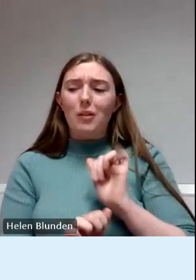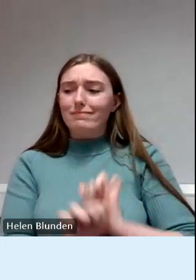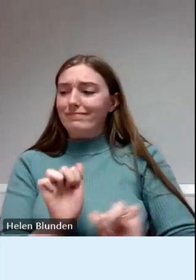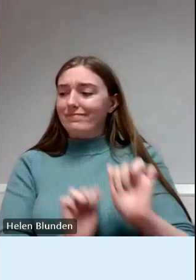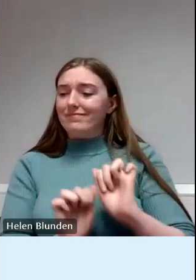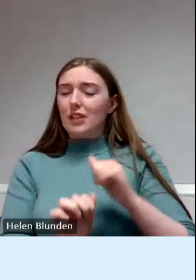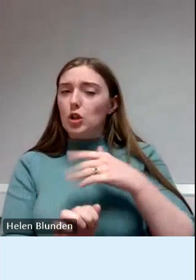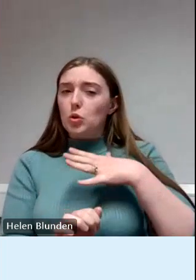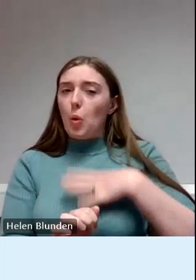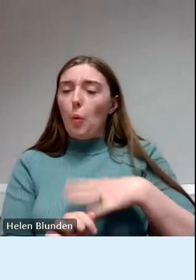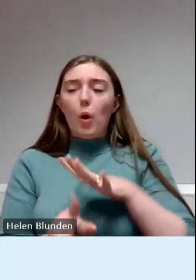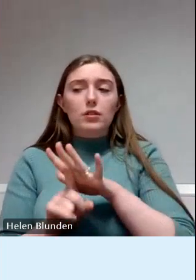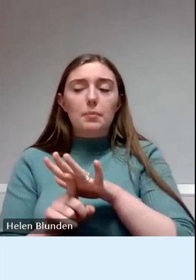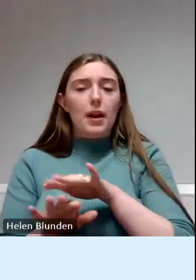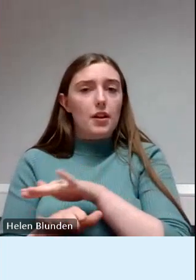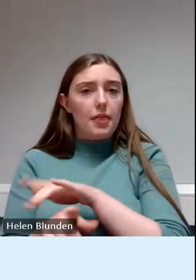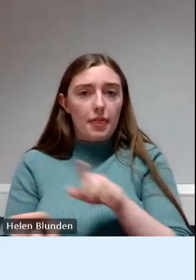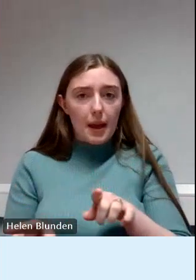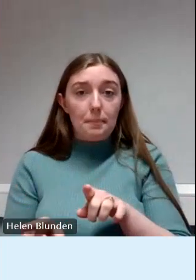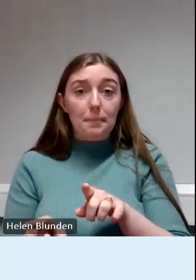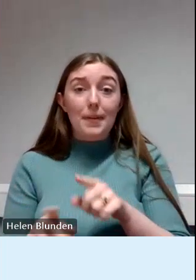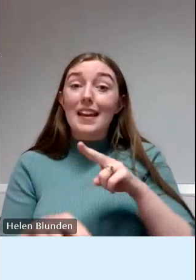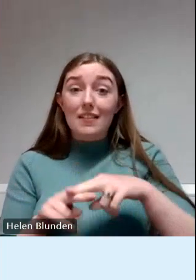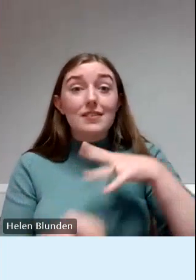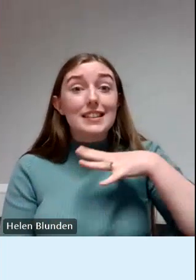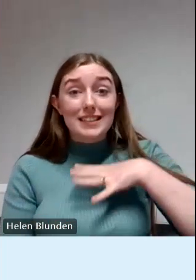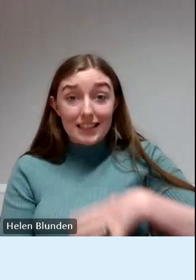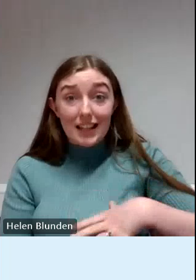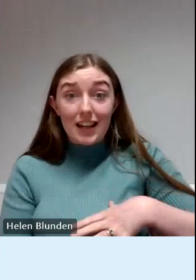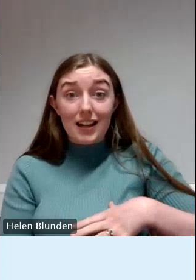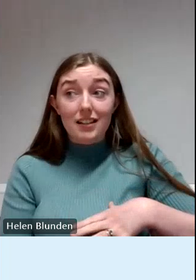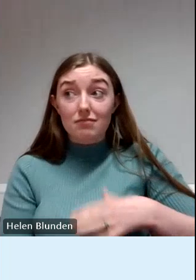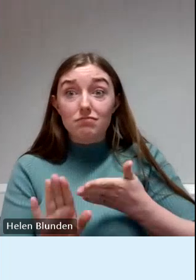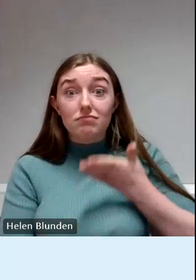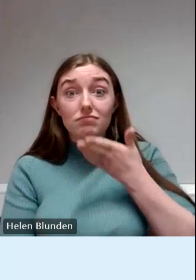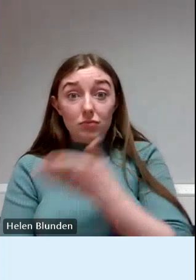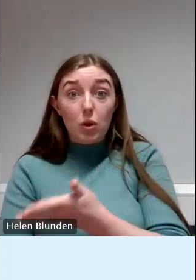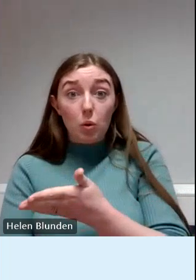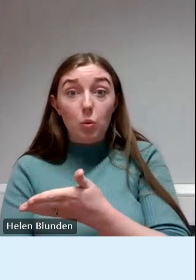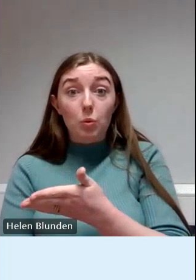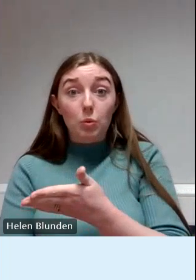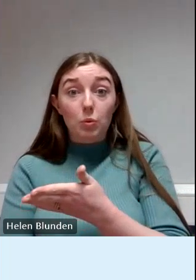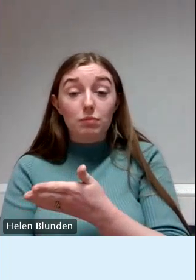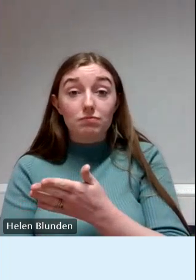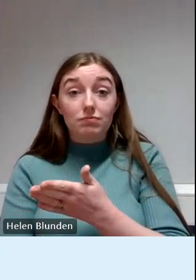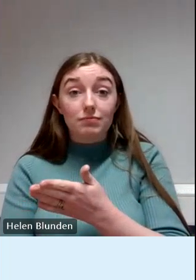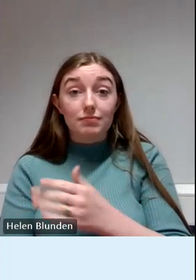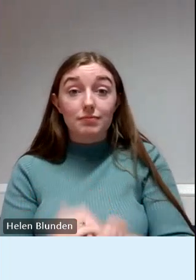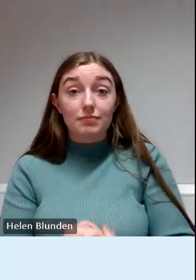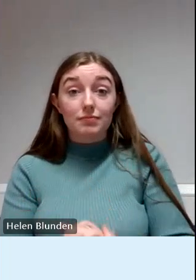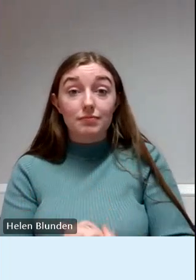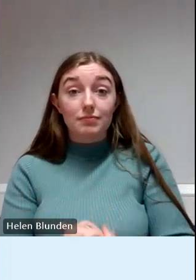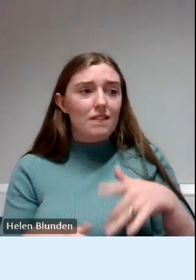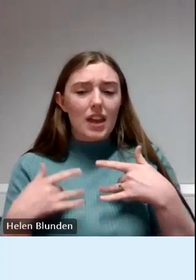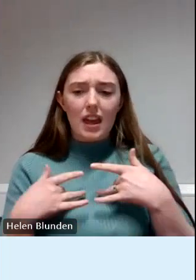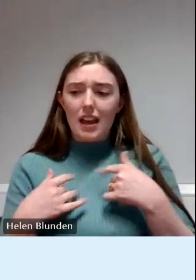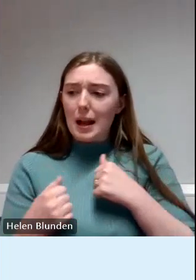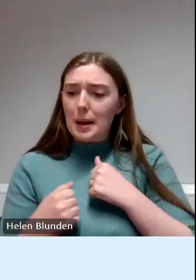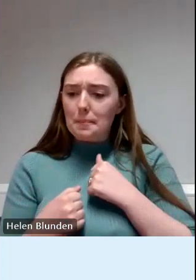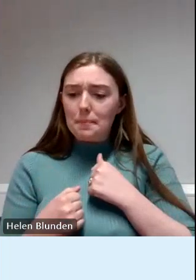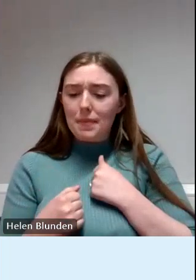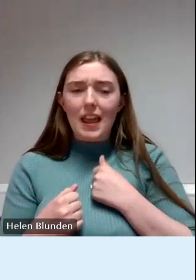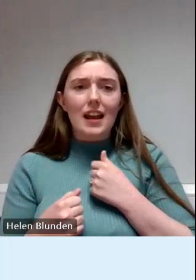that you shouldn't do, or that other people need them more. If you think you experience a condition, so severe